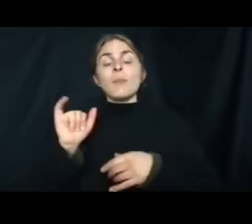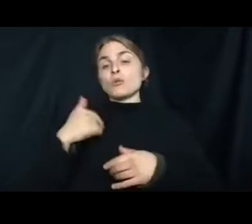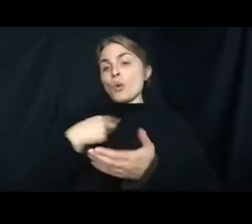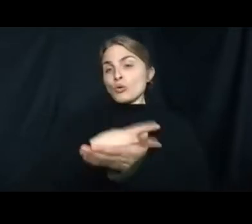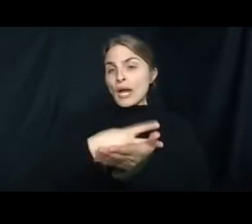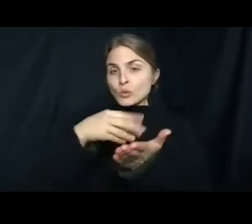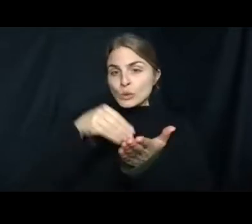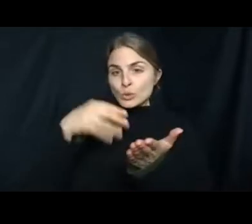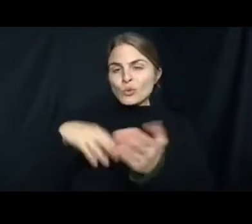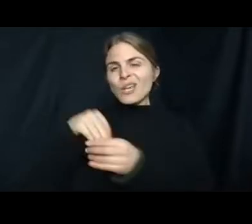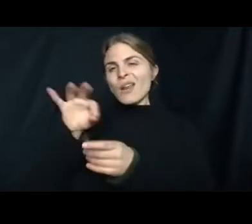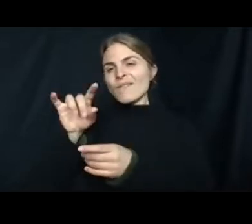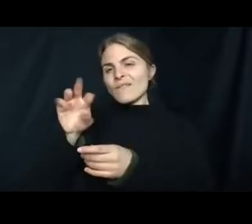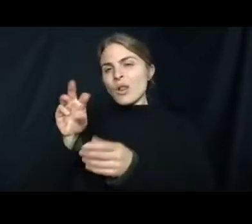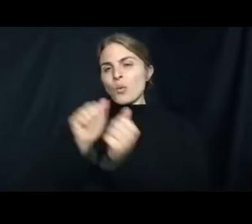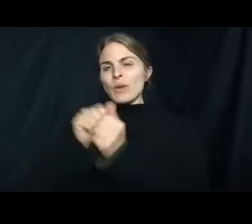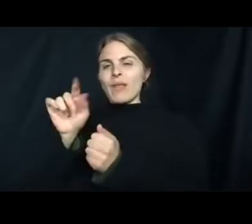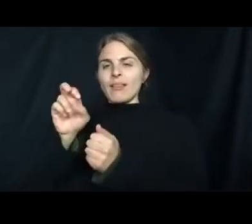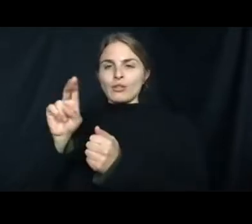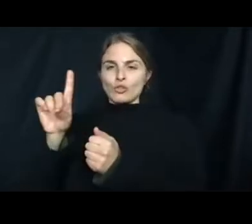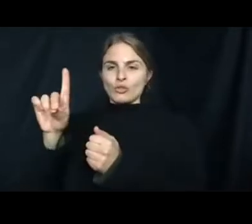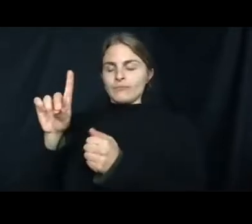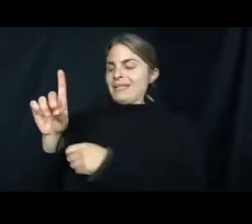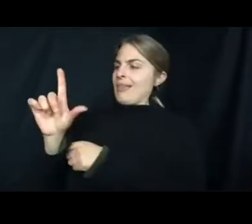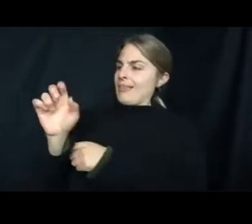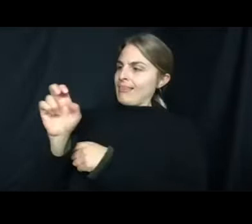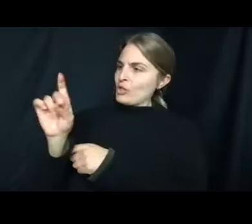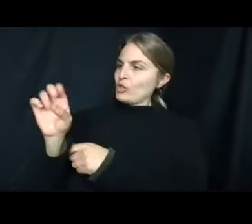fellow with the Lender Center for Social Justice.